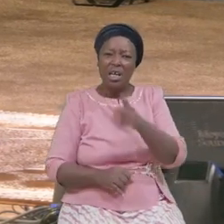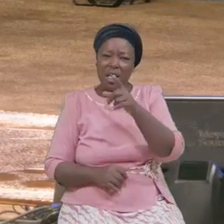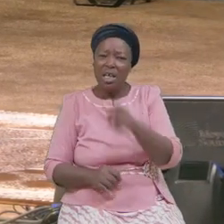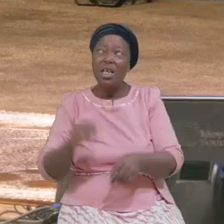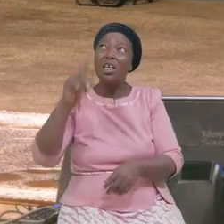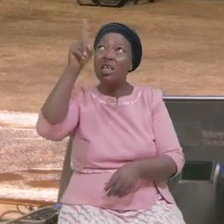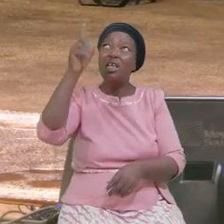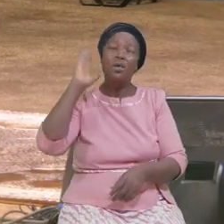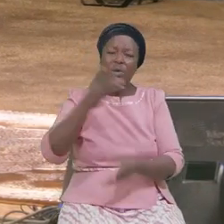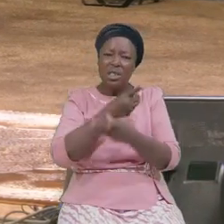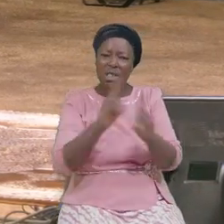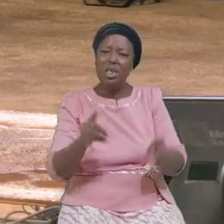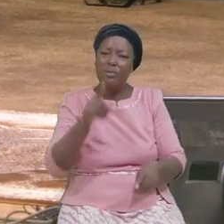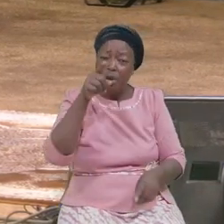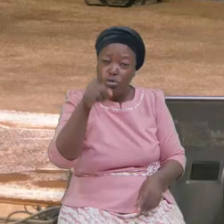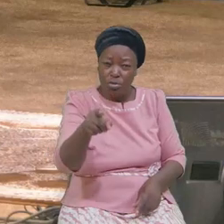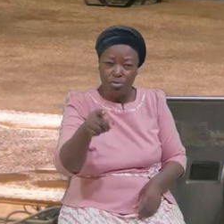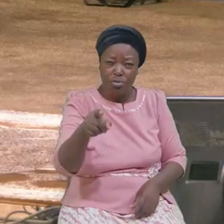will deliver you